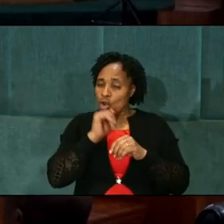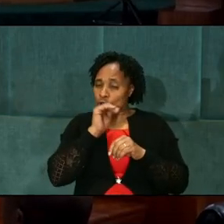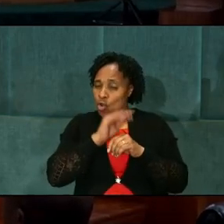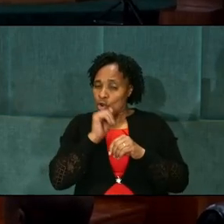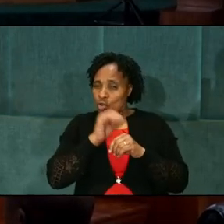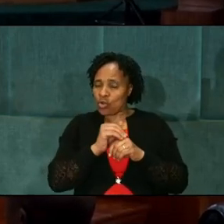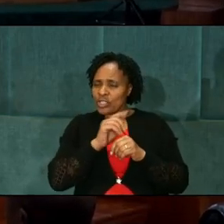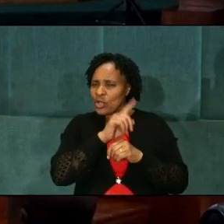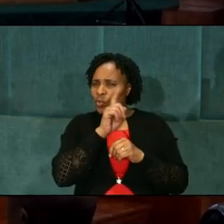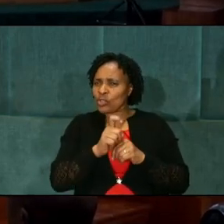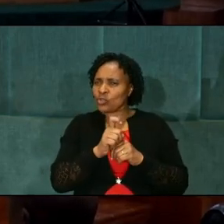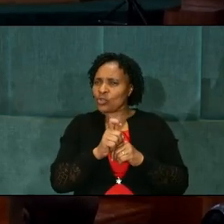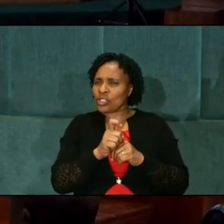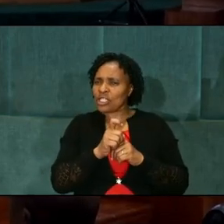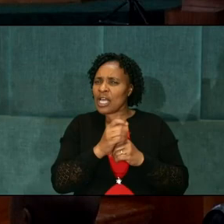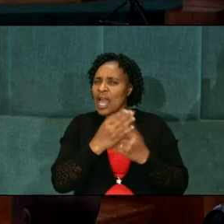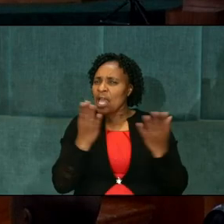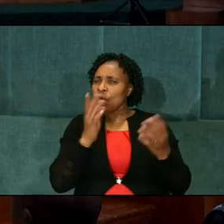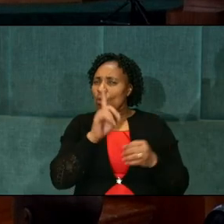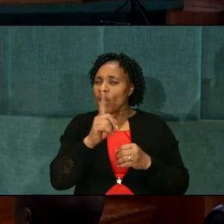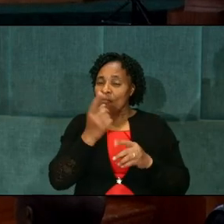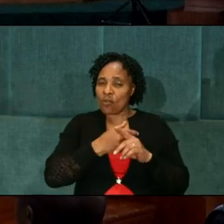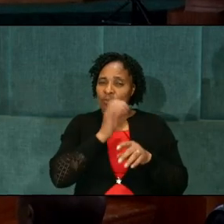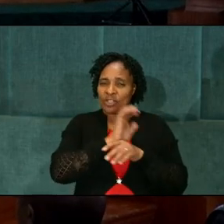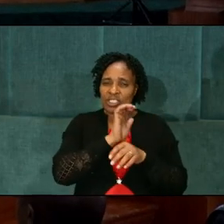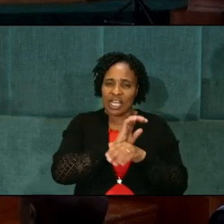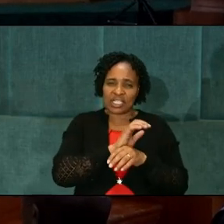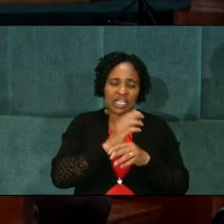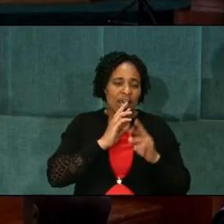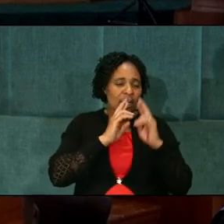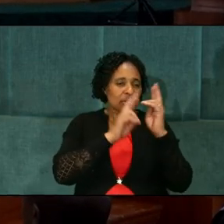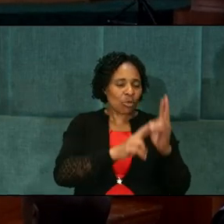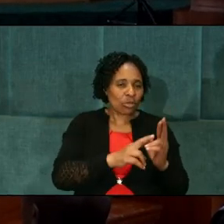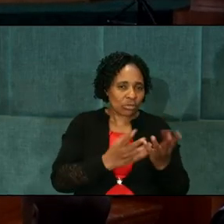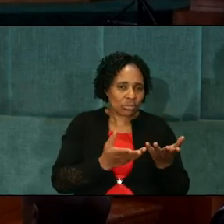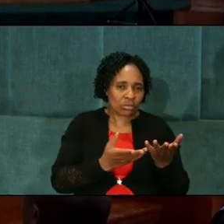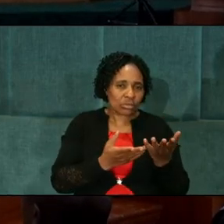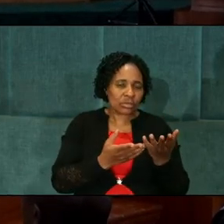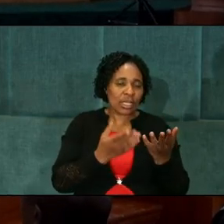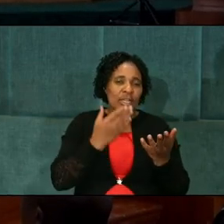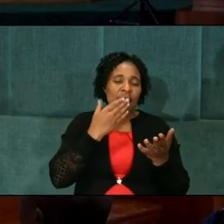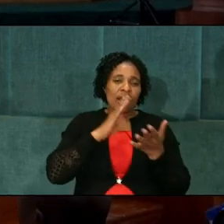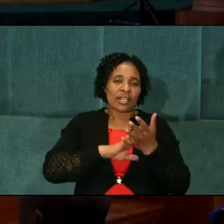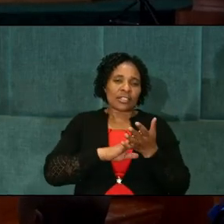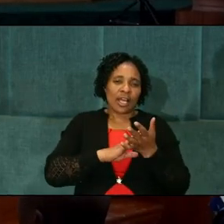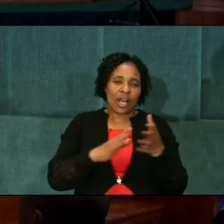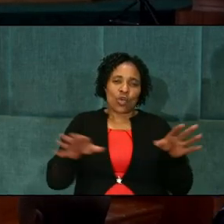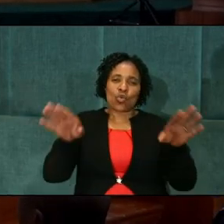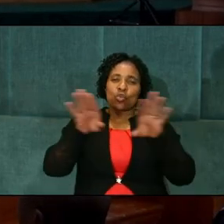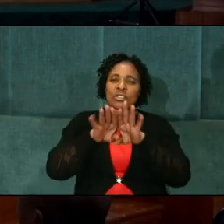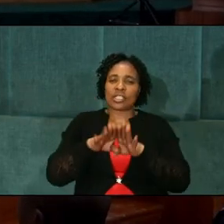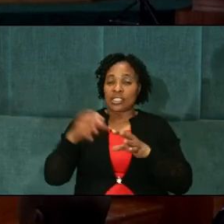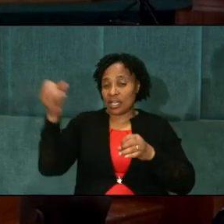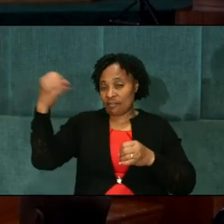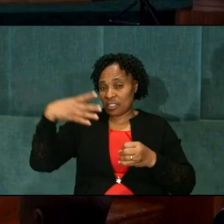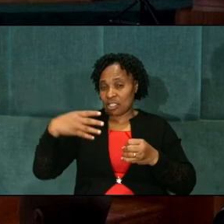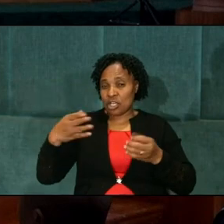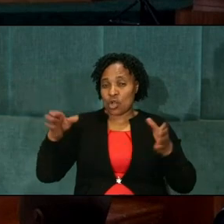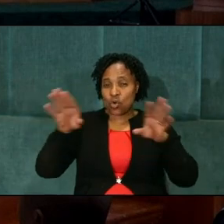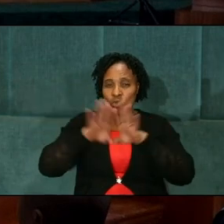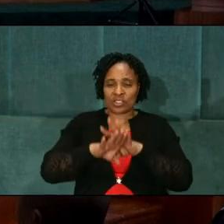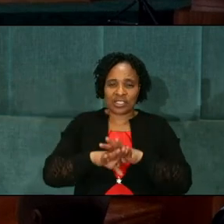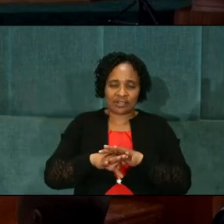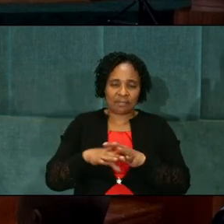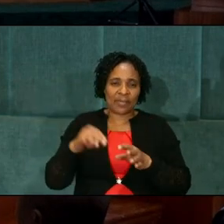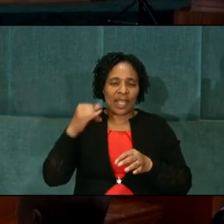is, did anybody from the church respond to that appeal? Well, the letter closes, Revelation closes, and we didn't get an idea of